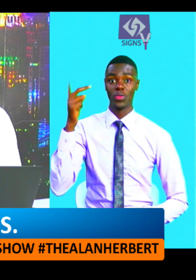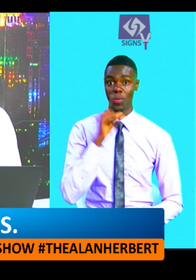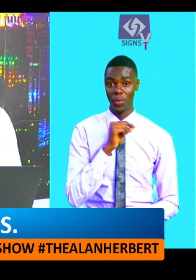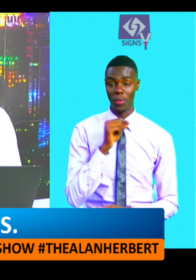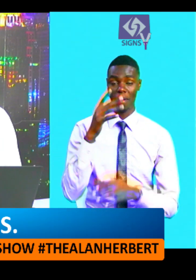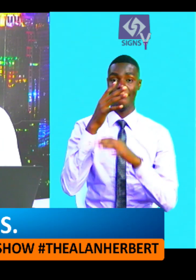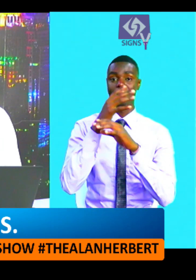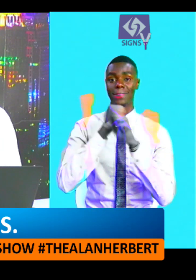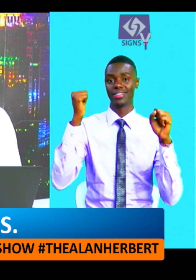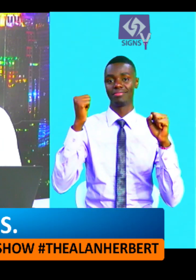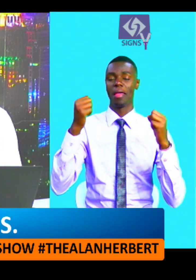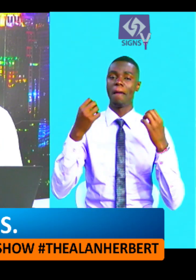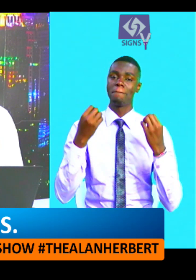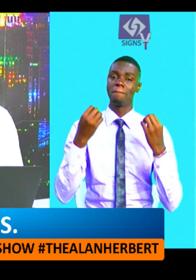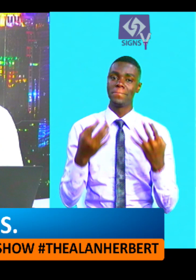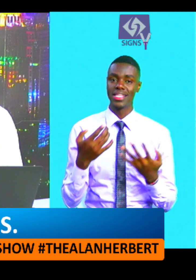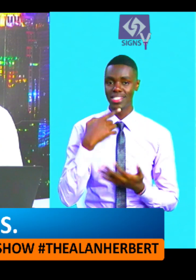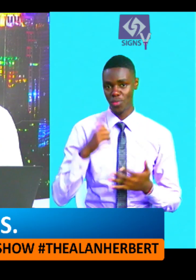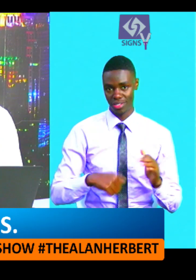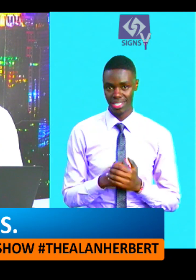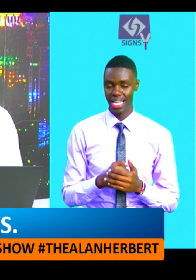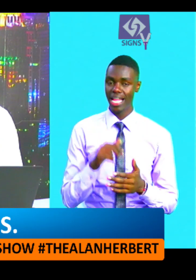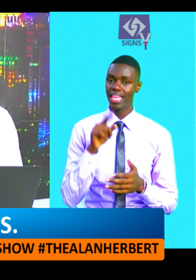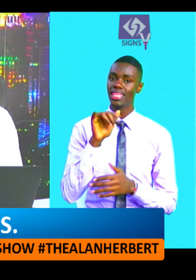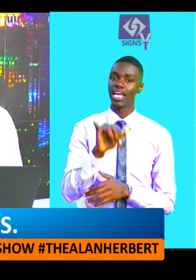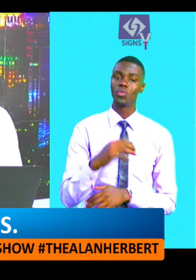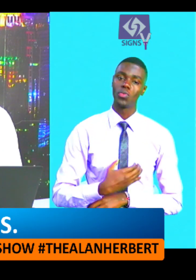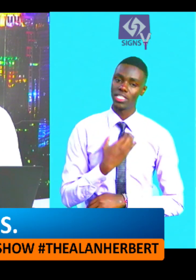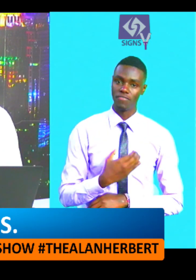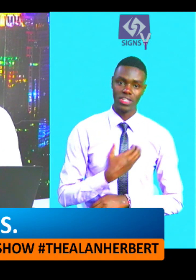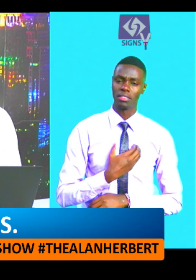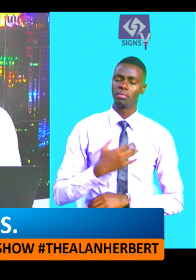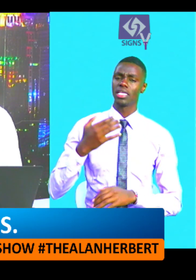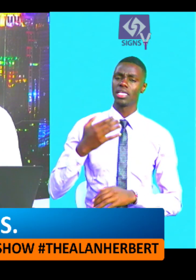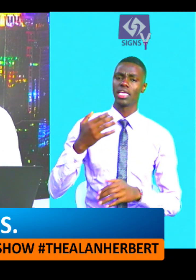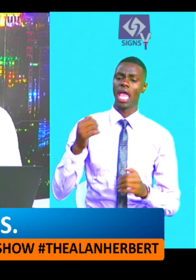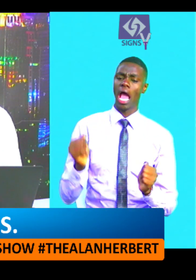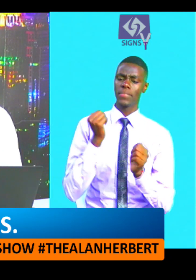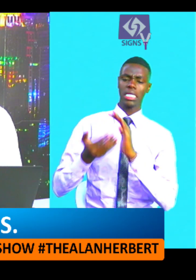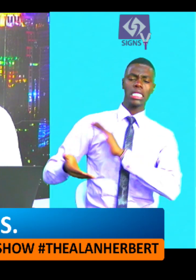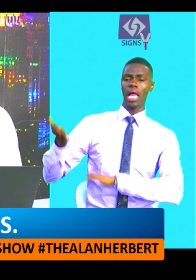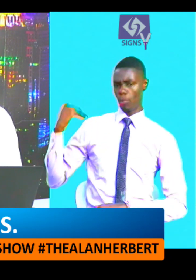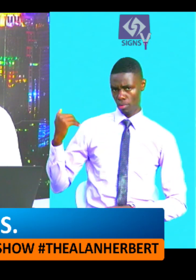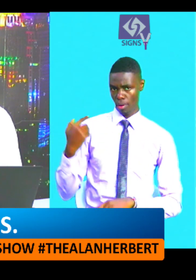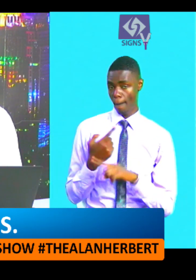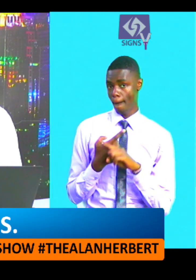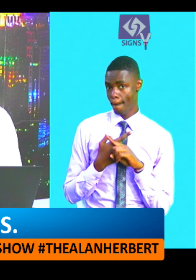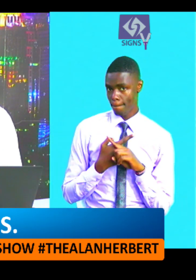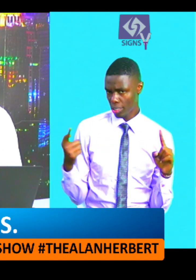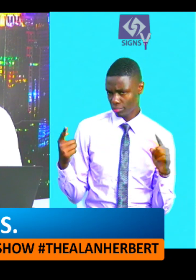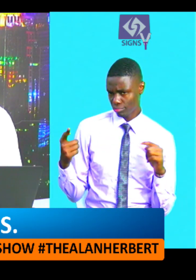politics. We saw the president. Many say that it was a visit long overdue.